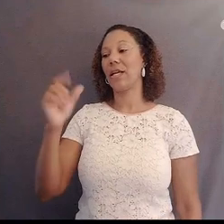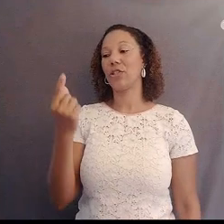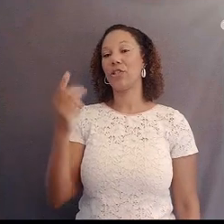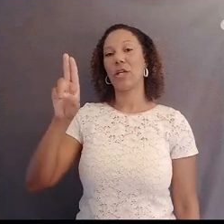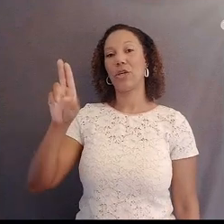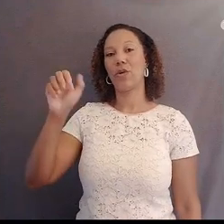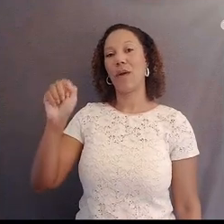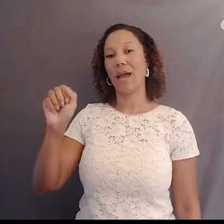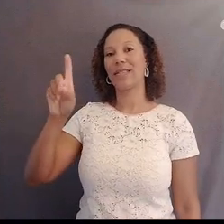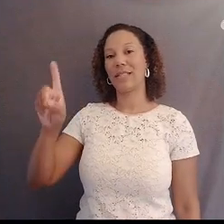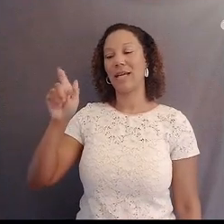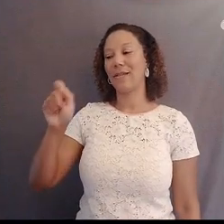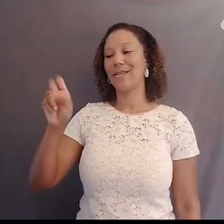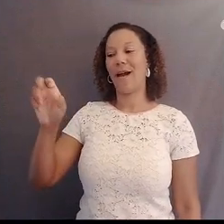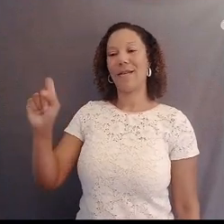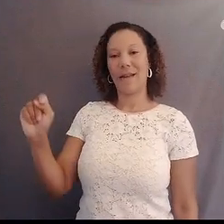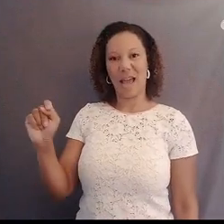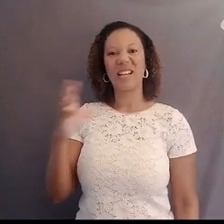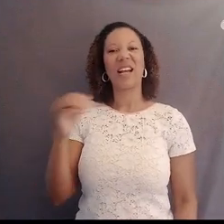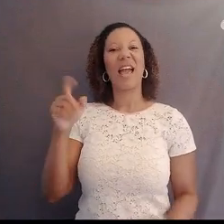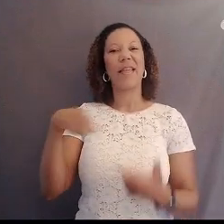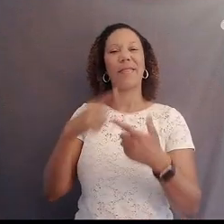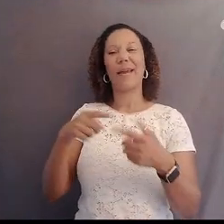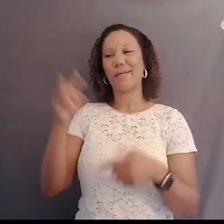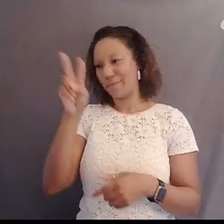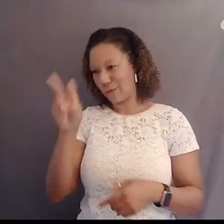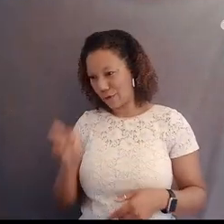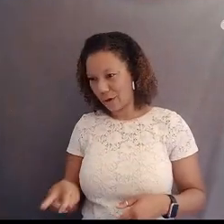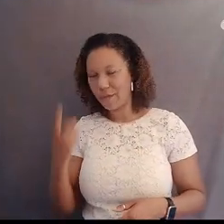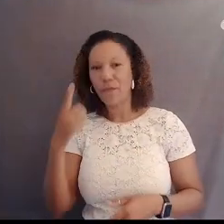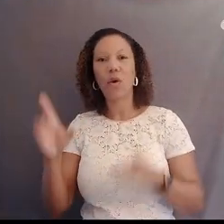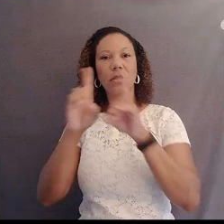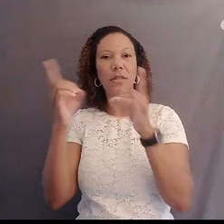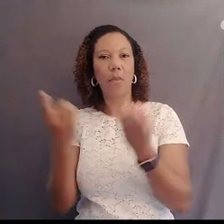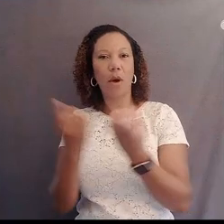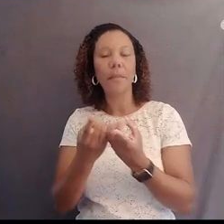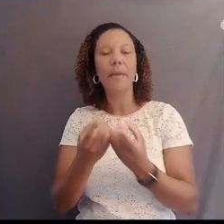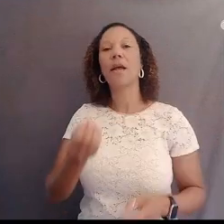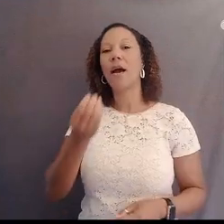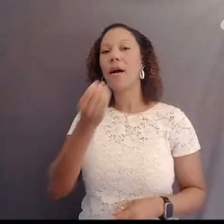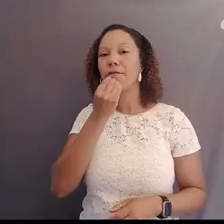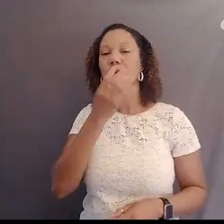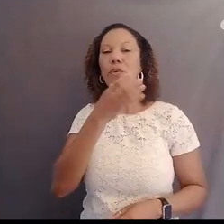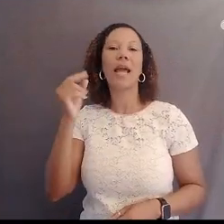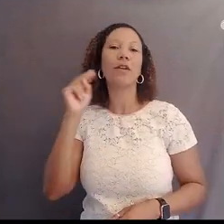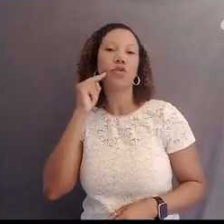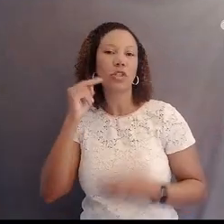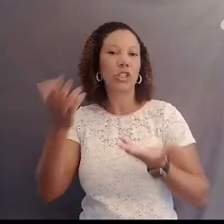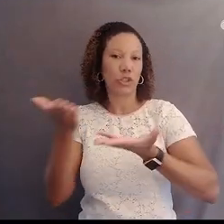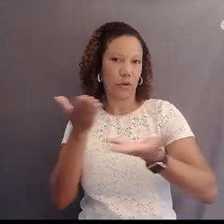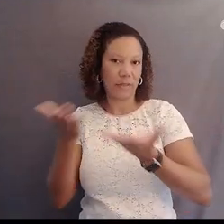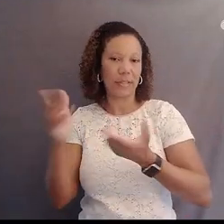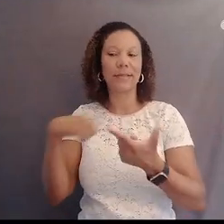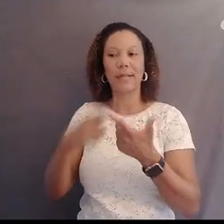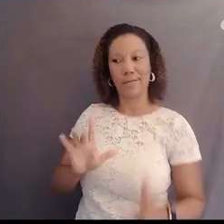and the application is actually on the Department of Food and Nutrition Services website, and you could get to that from